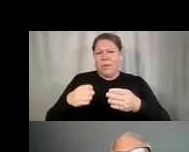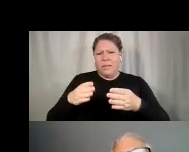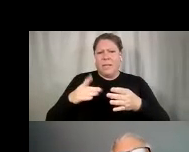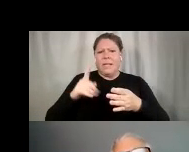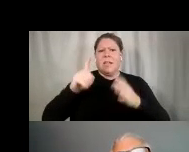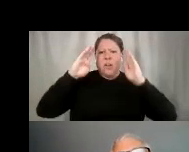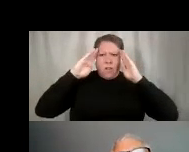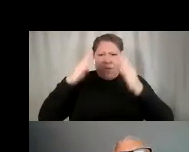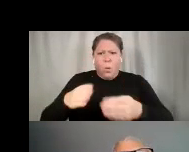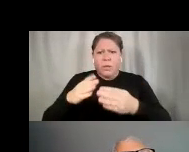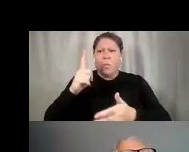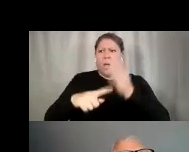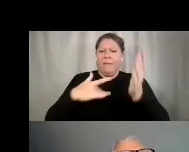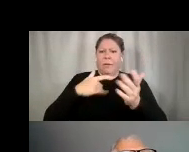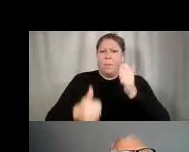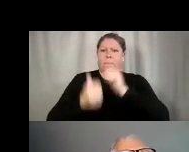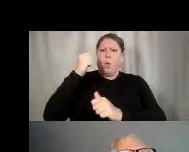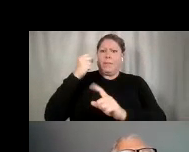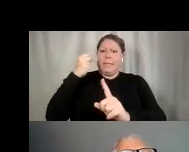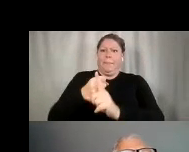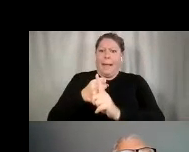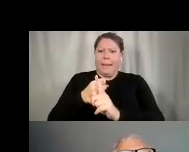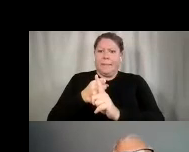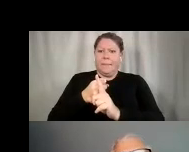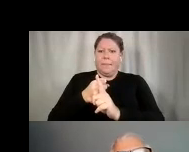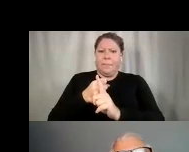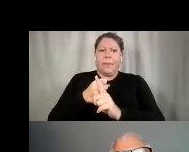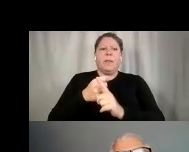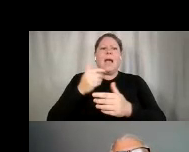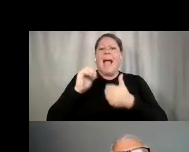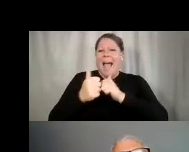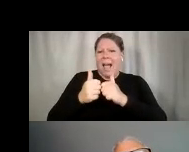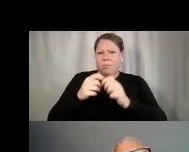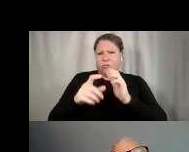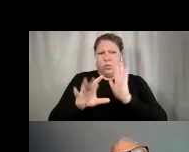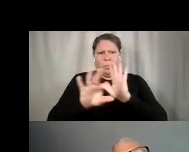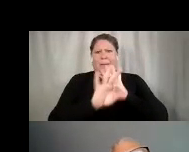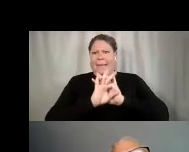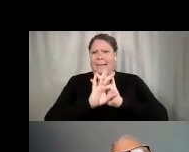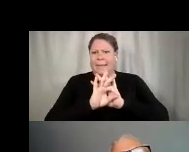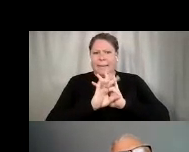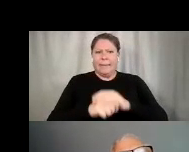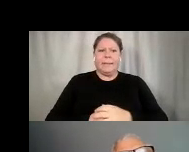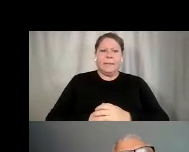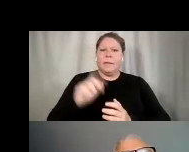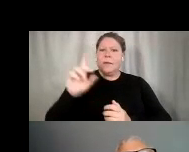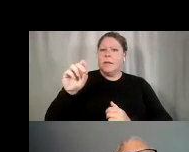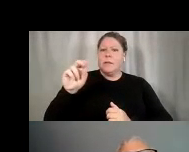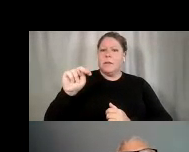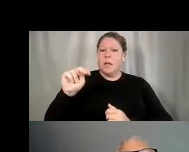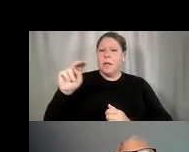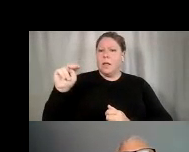most difference. And so you really have to have a process of figuring out what that one looks like. In Don Norman's book,